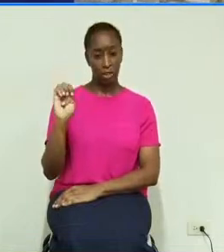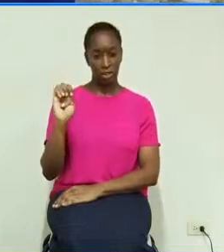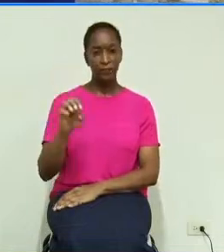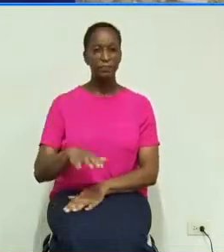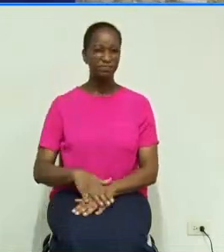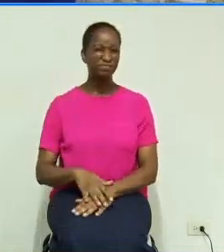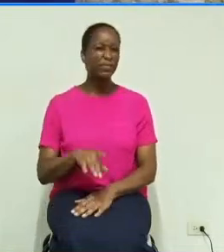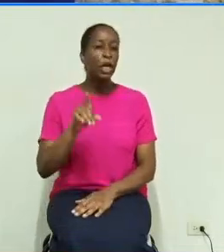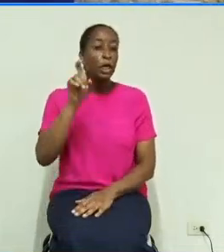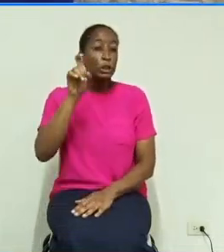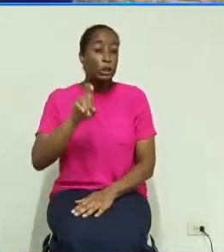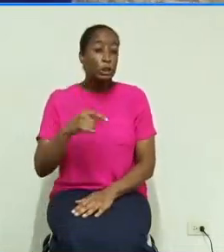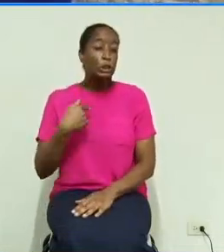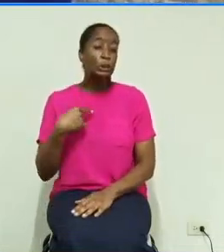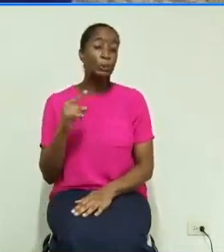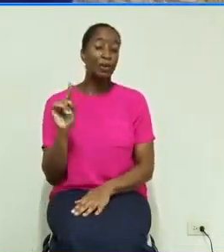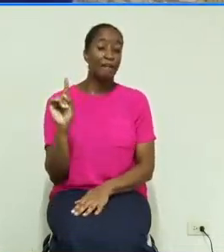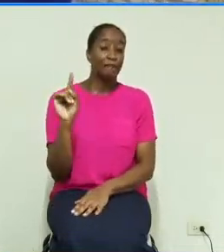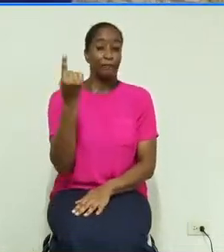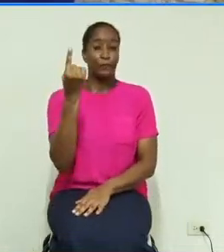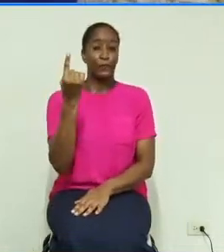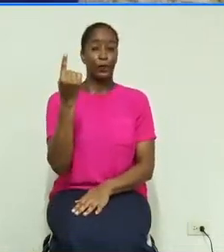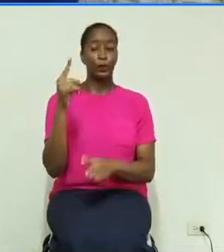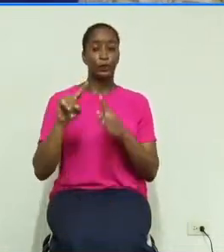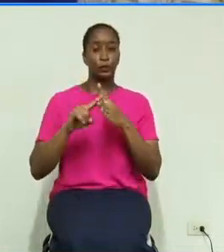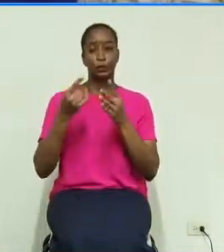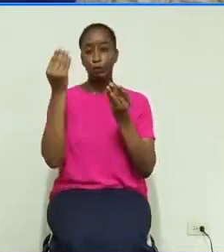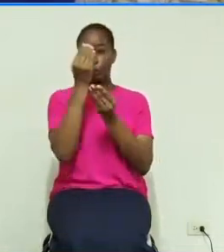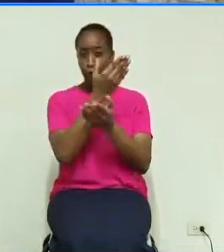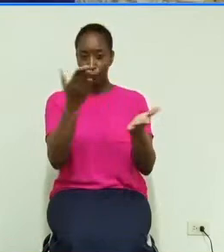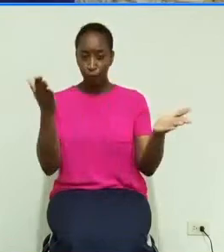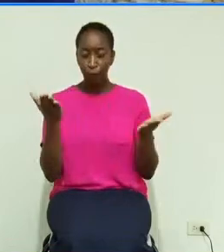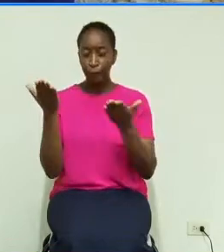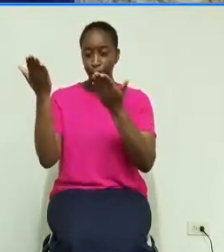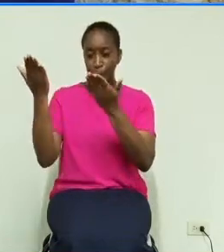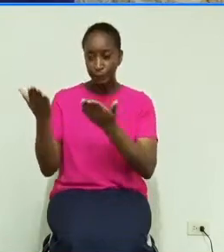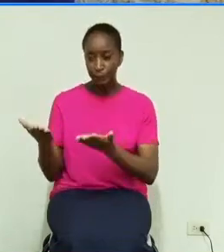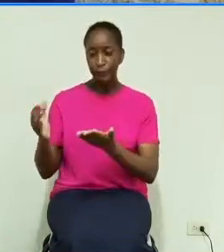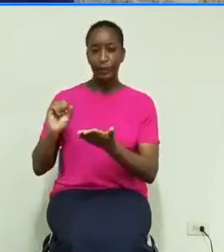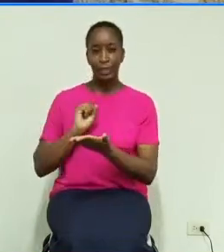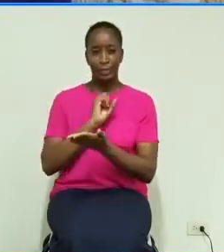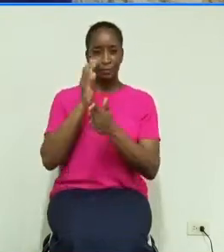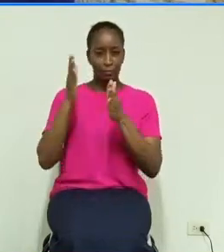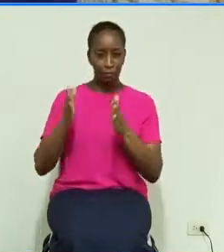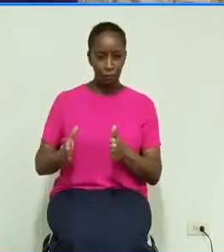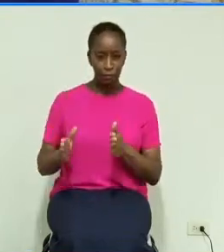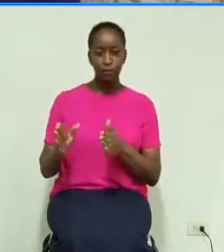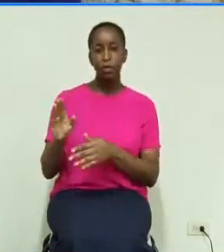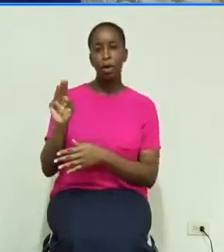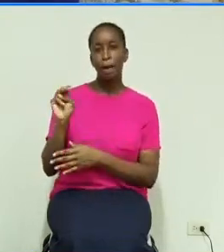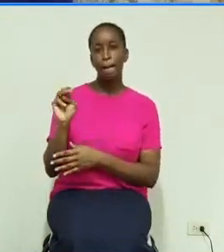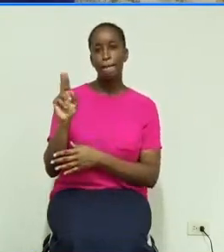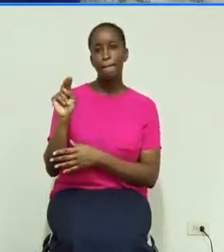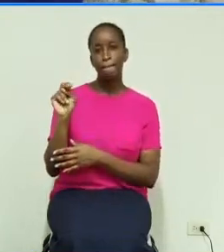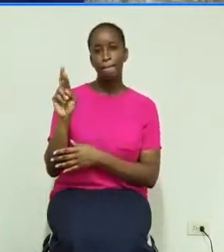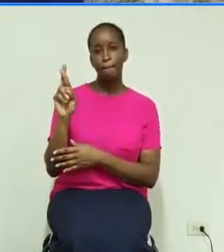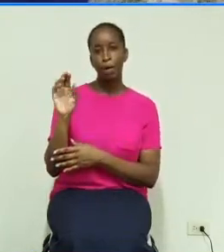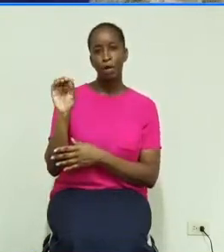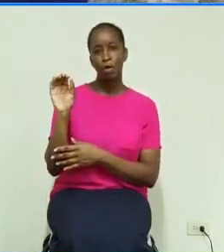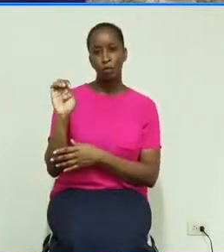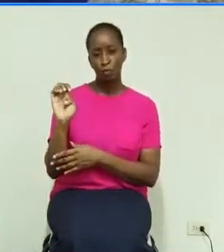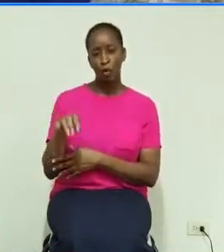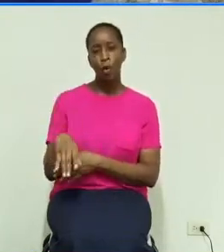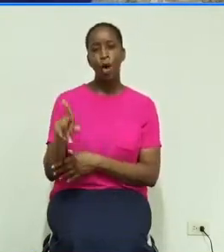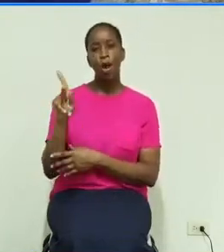Chantal Monroe Knight, Minister in the Prime Minister's office. Sir Richard's, the wife of the chairman, Lady Cheltenham,